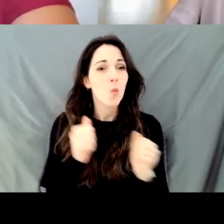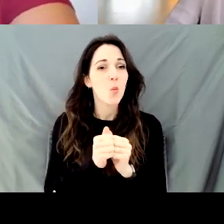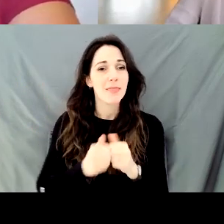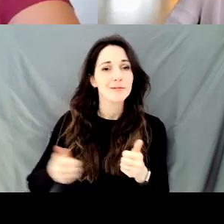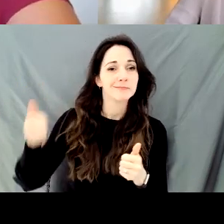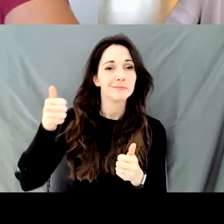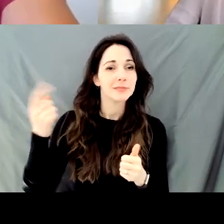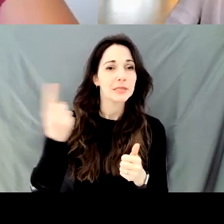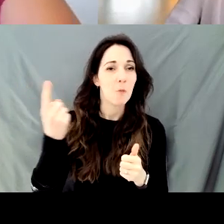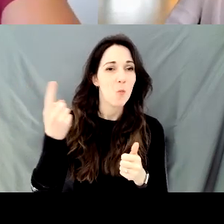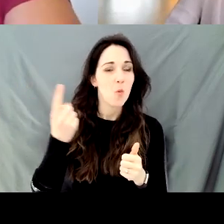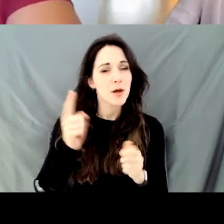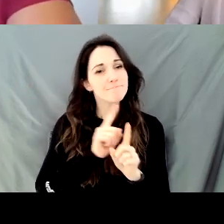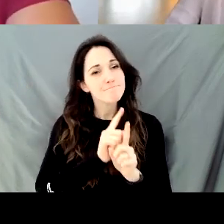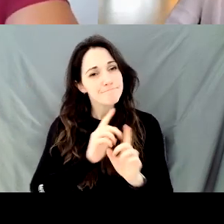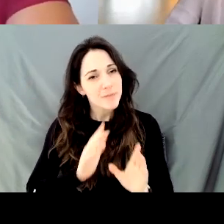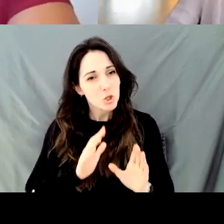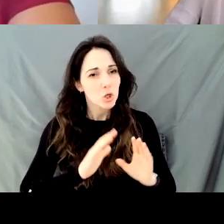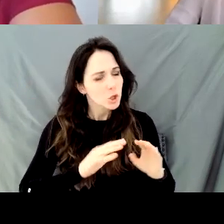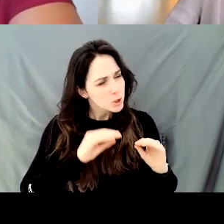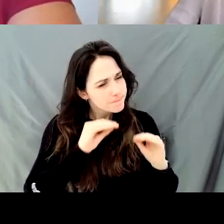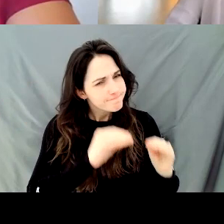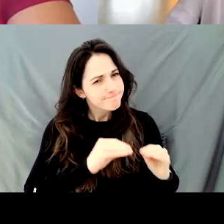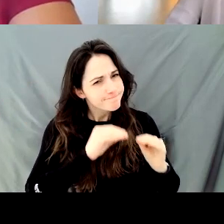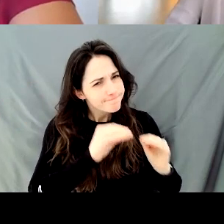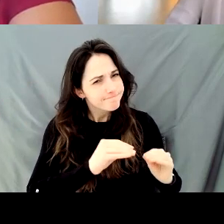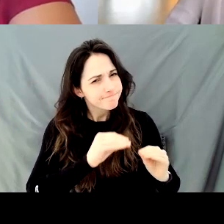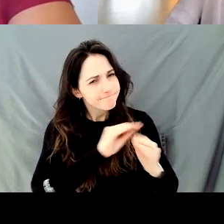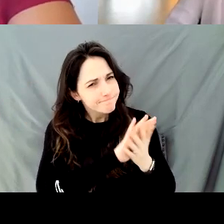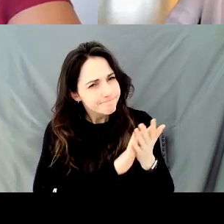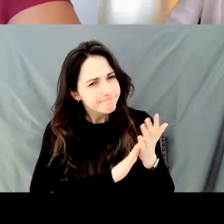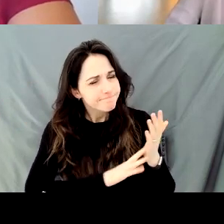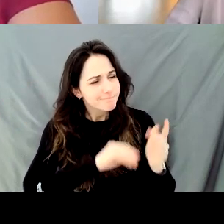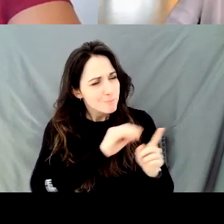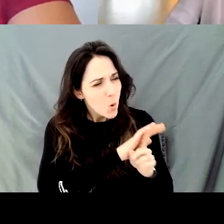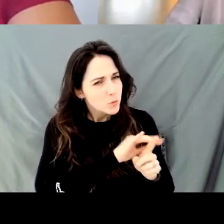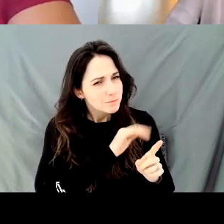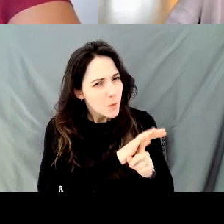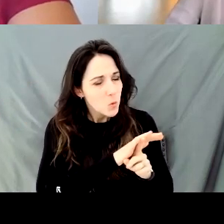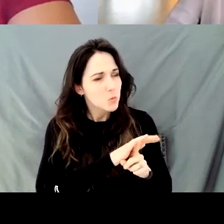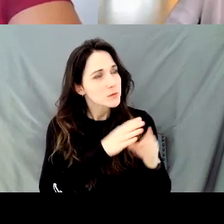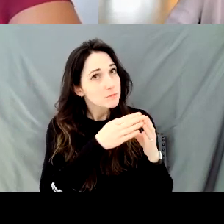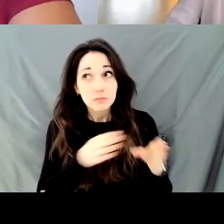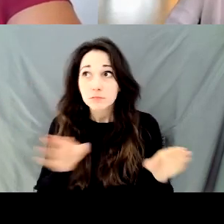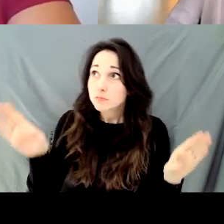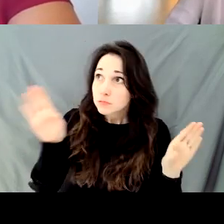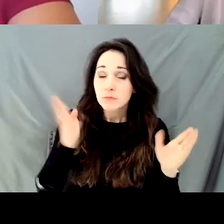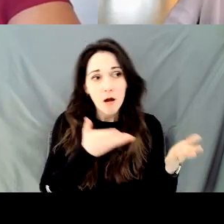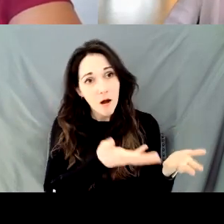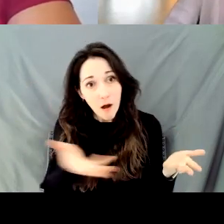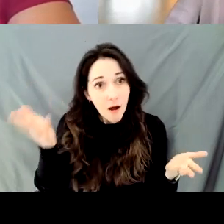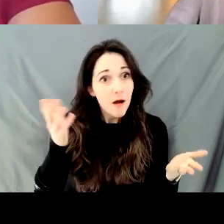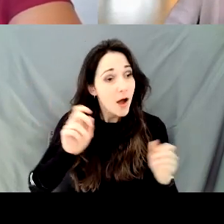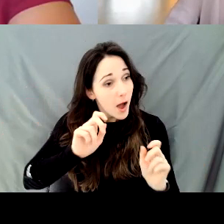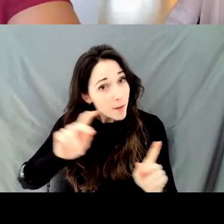maybe the boxes that they feel that they've been put into, and that they can try something bold and new and run for